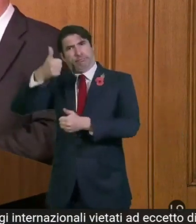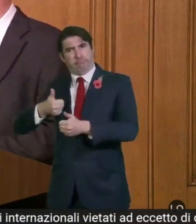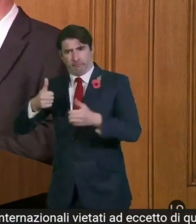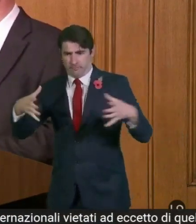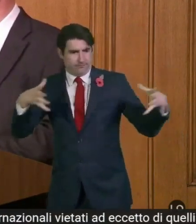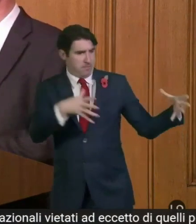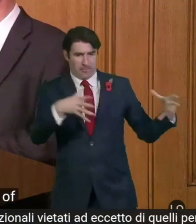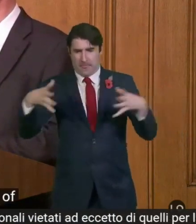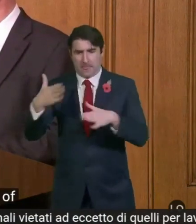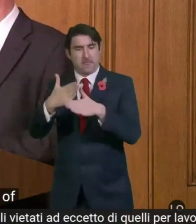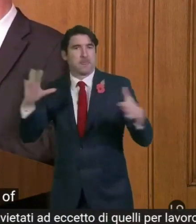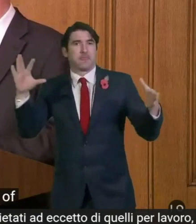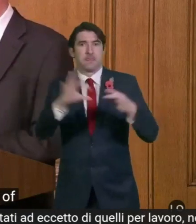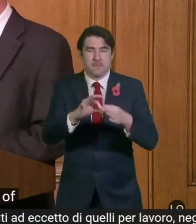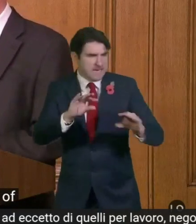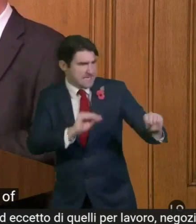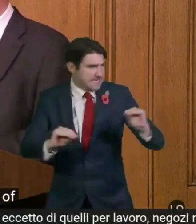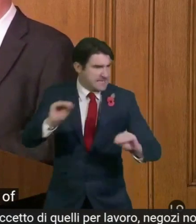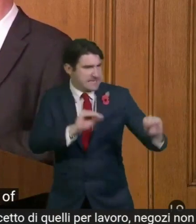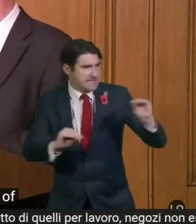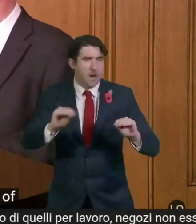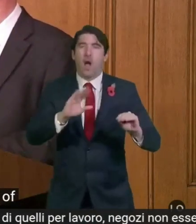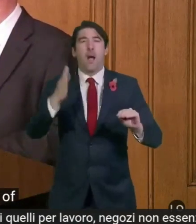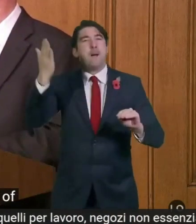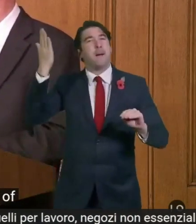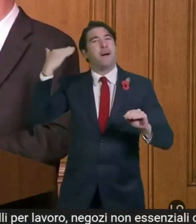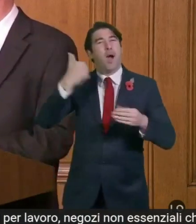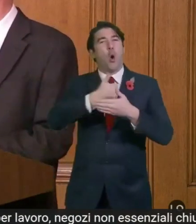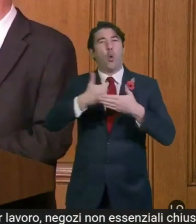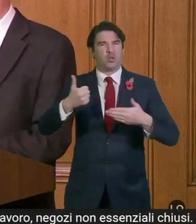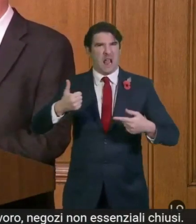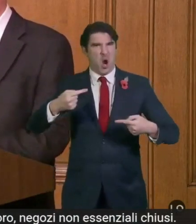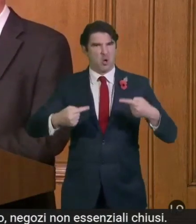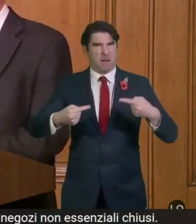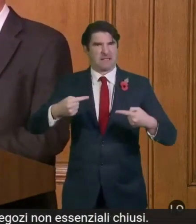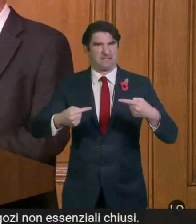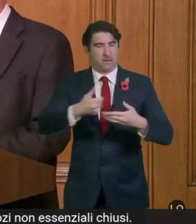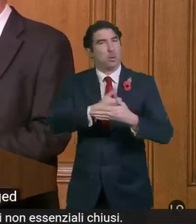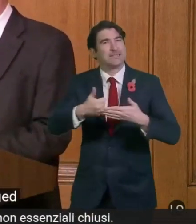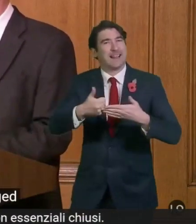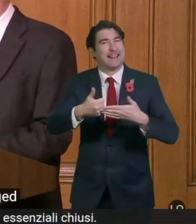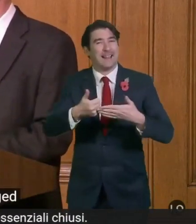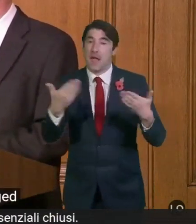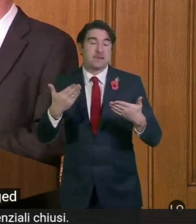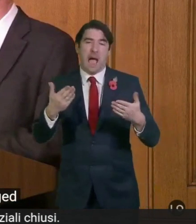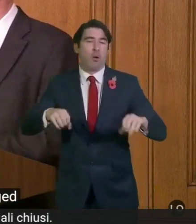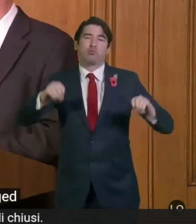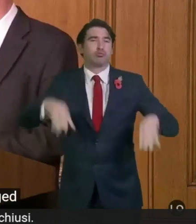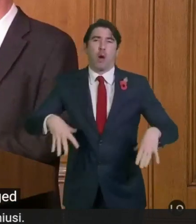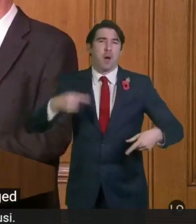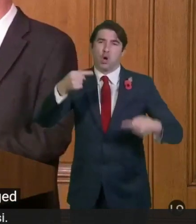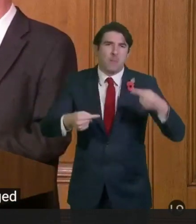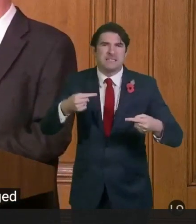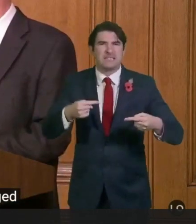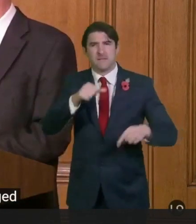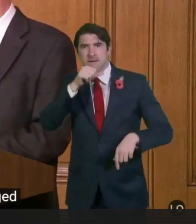the pharmaceutical industry engaged. If you think about that body of work, it is steadily going to come on top of this infection, just as it